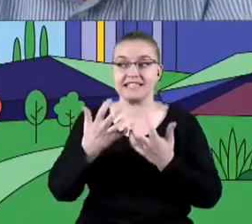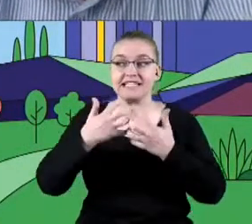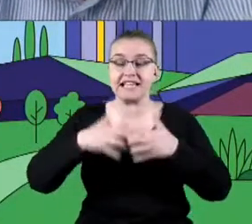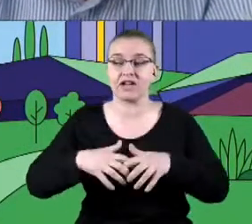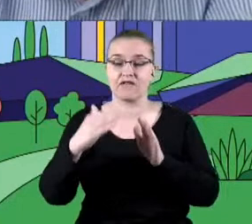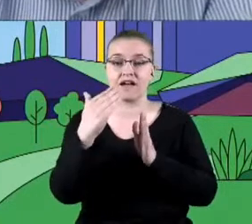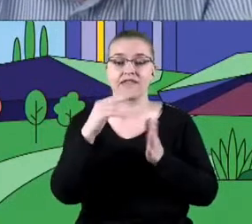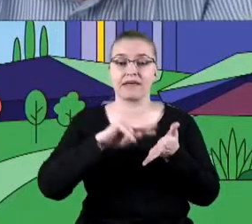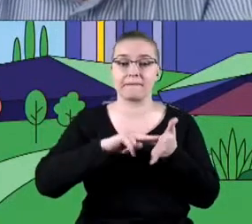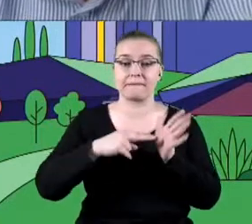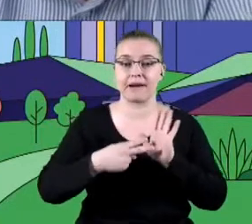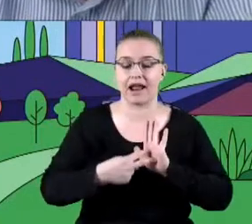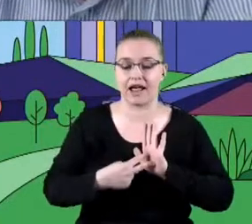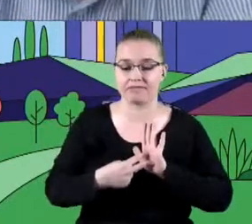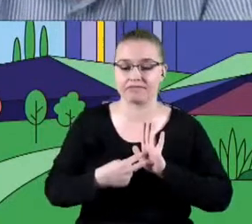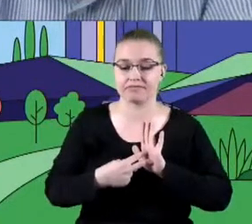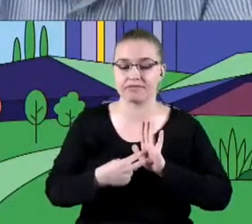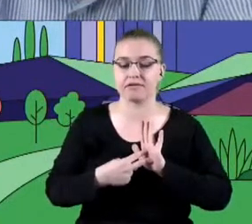This integrated plan